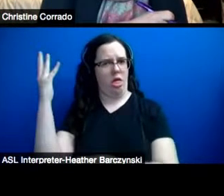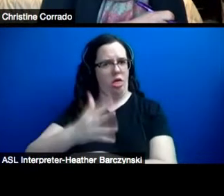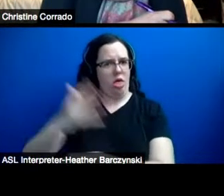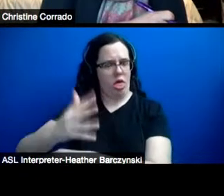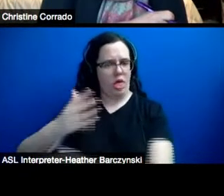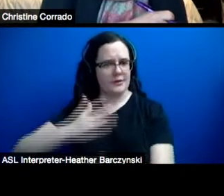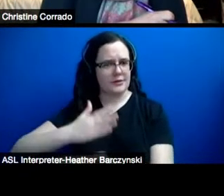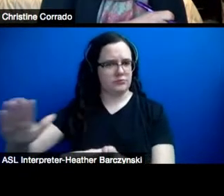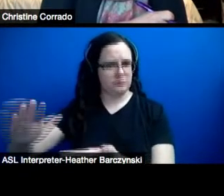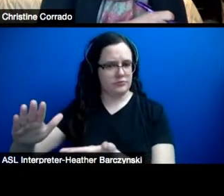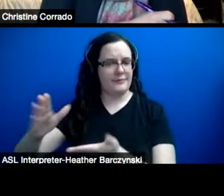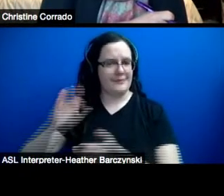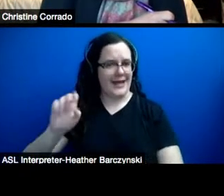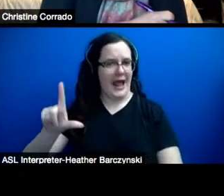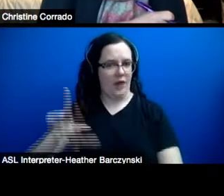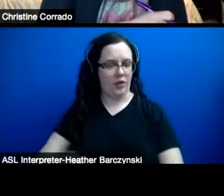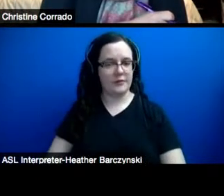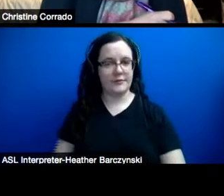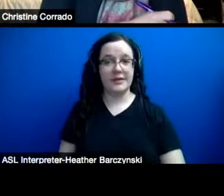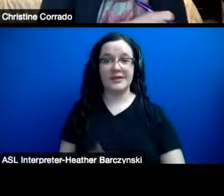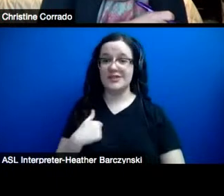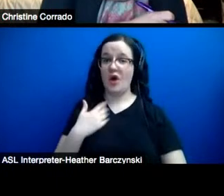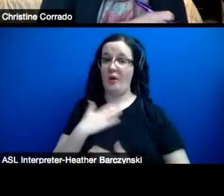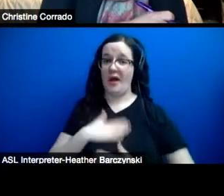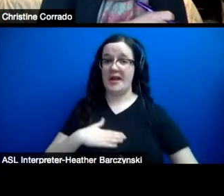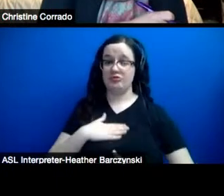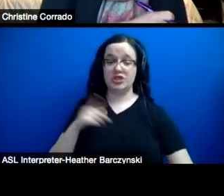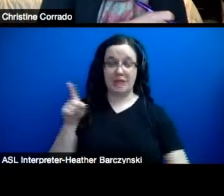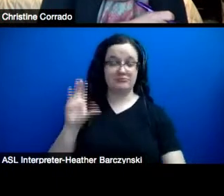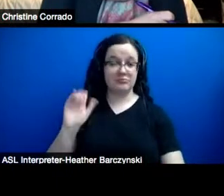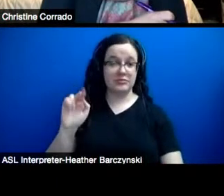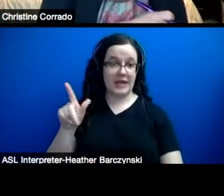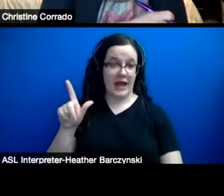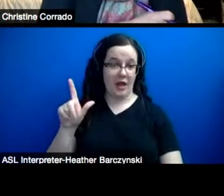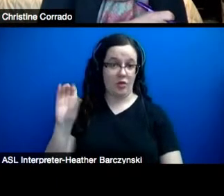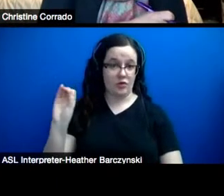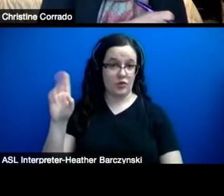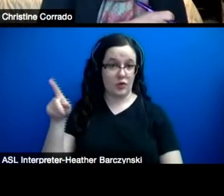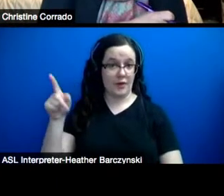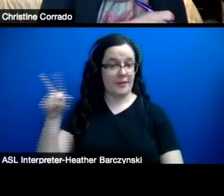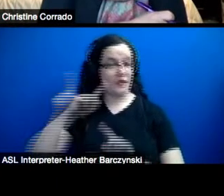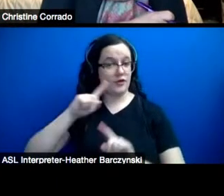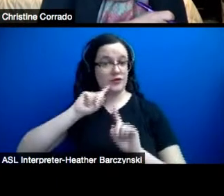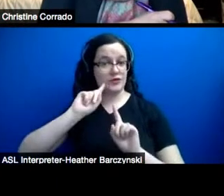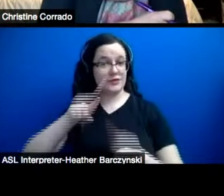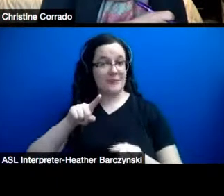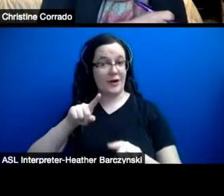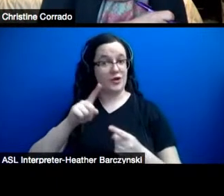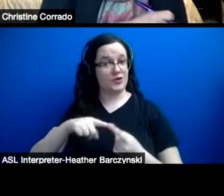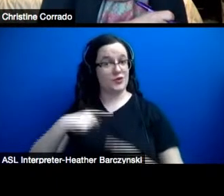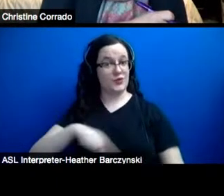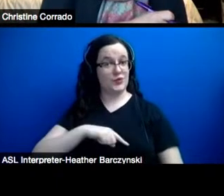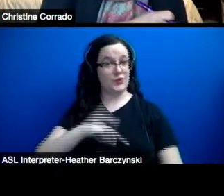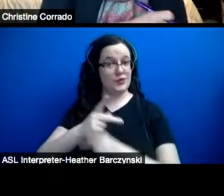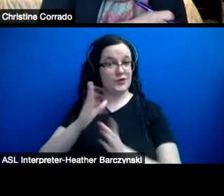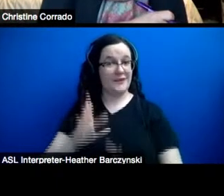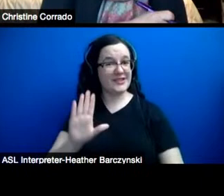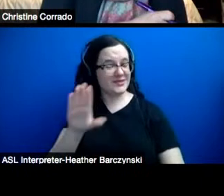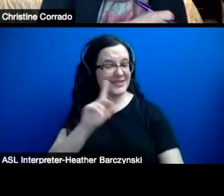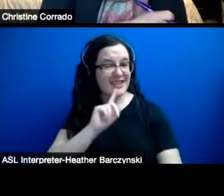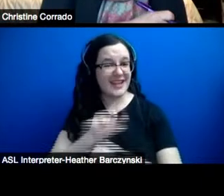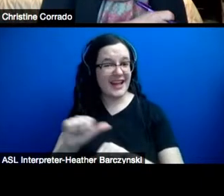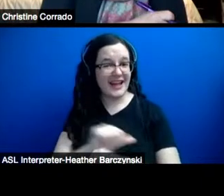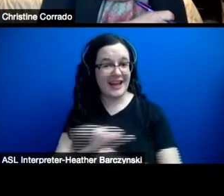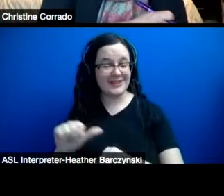fact that the Canal Corporation responded to the supervisors. Actually, as